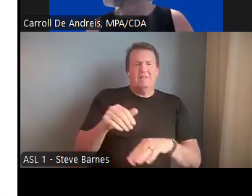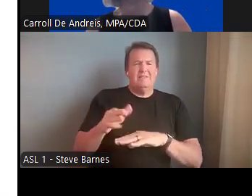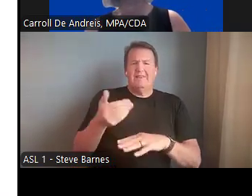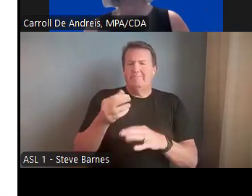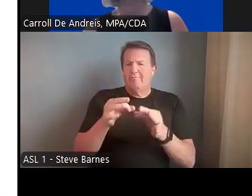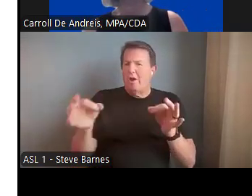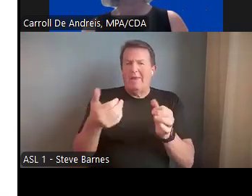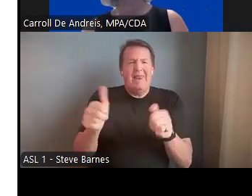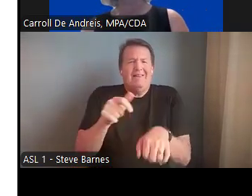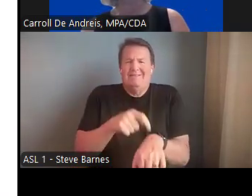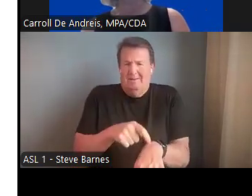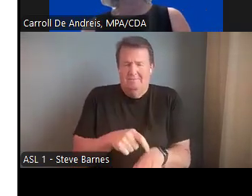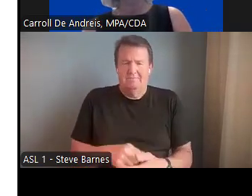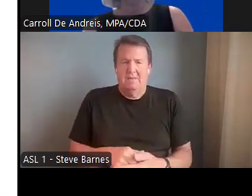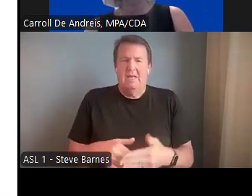slide.